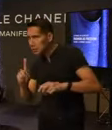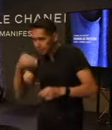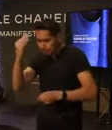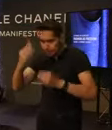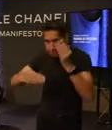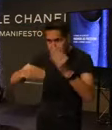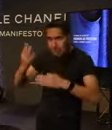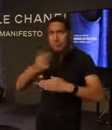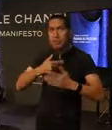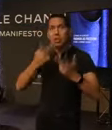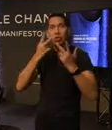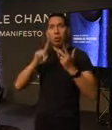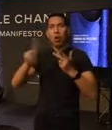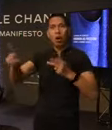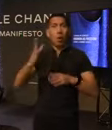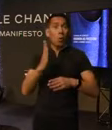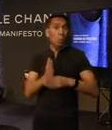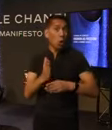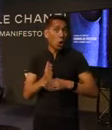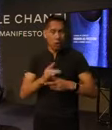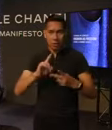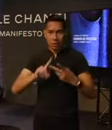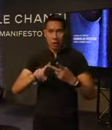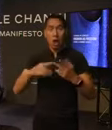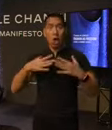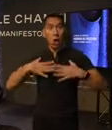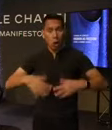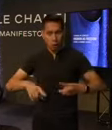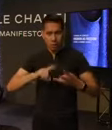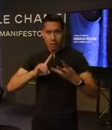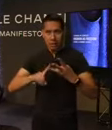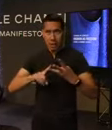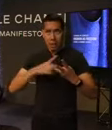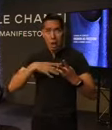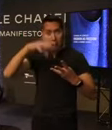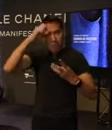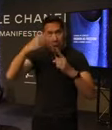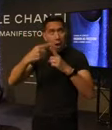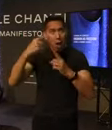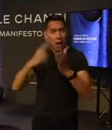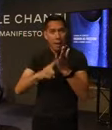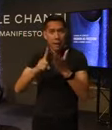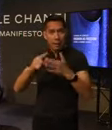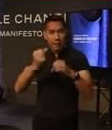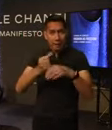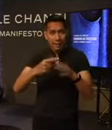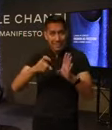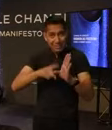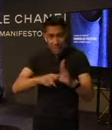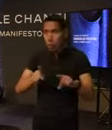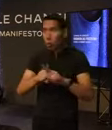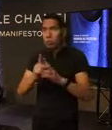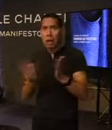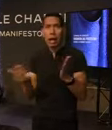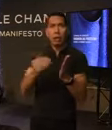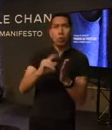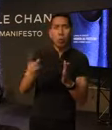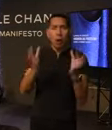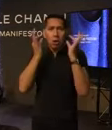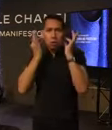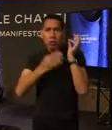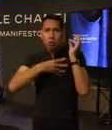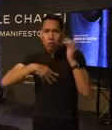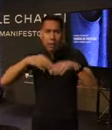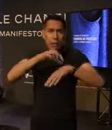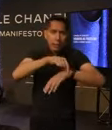explores the characteristics of her work, her codes, her legacy, and features over 100 outfits as well as jewellery, accessories,